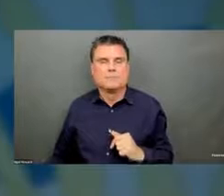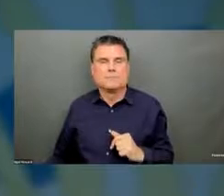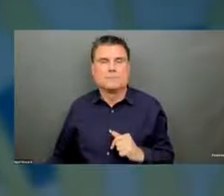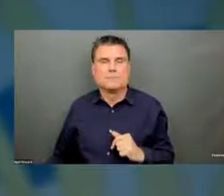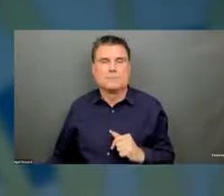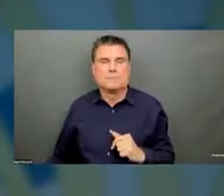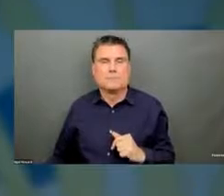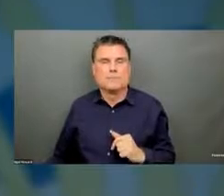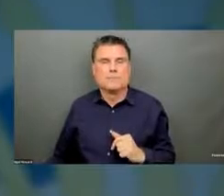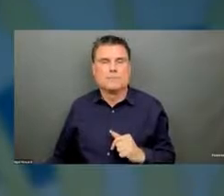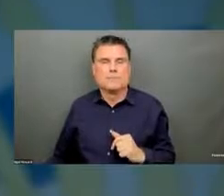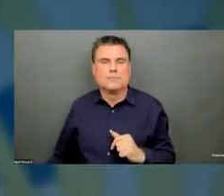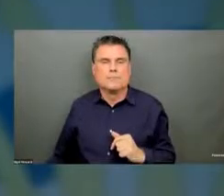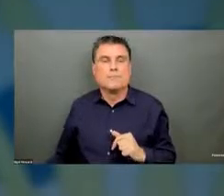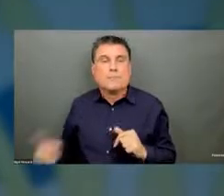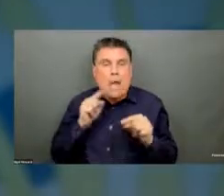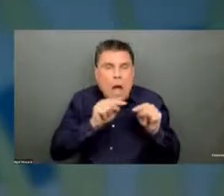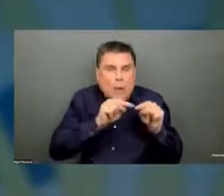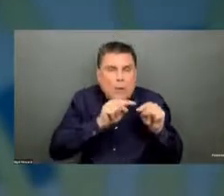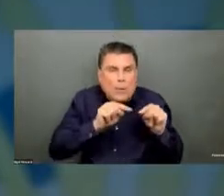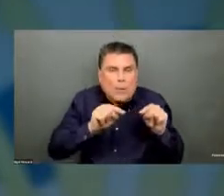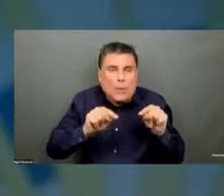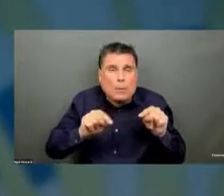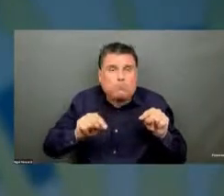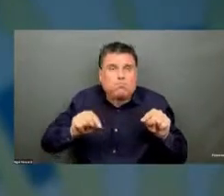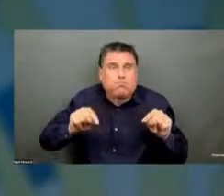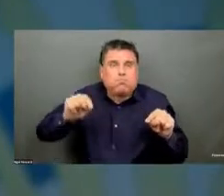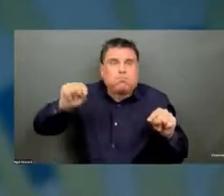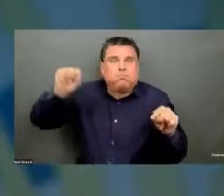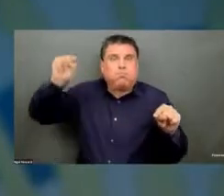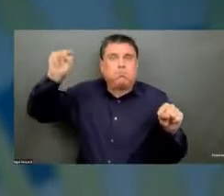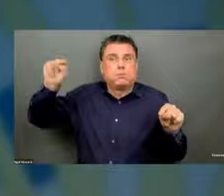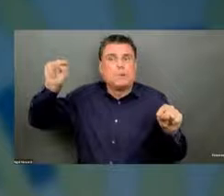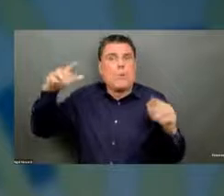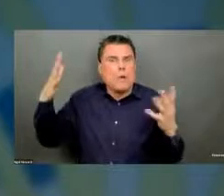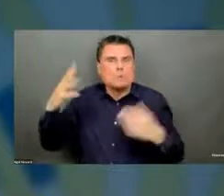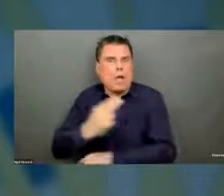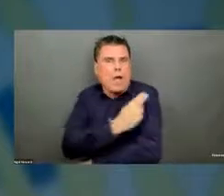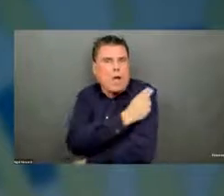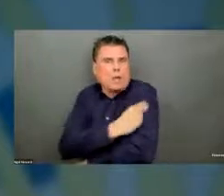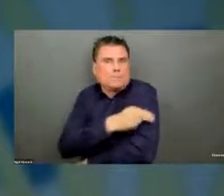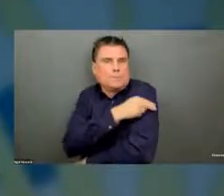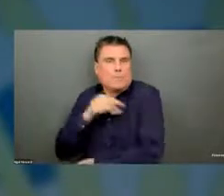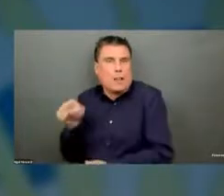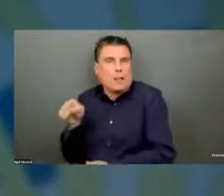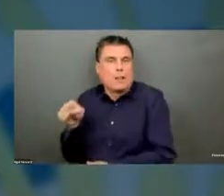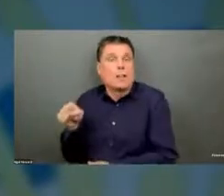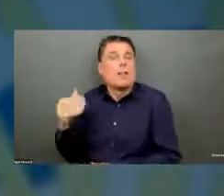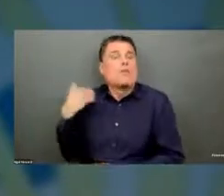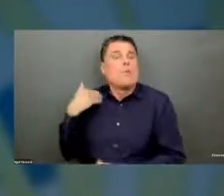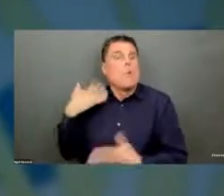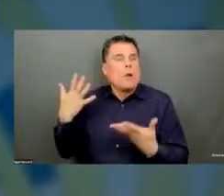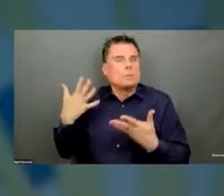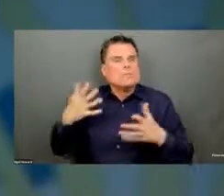that early on we had limited access to testing. And